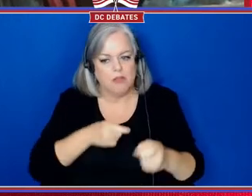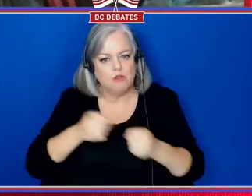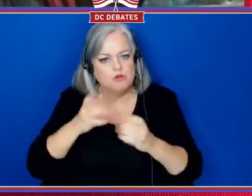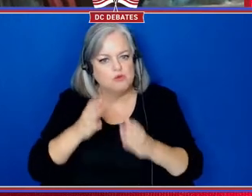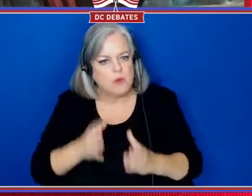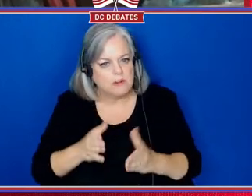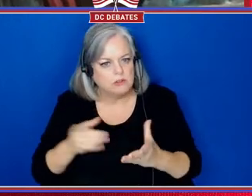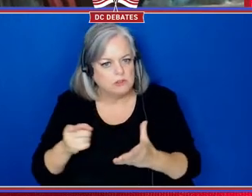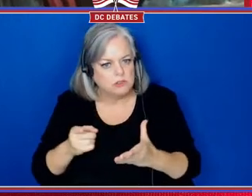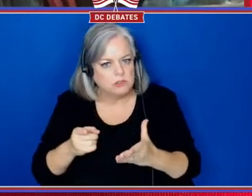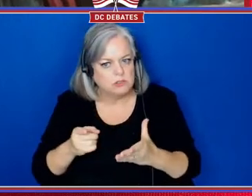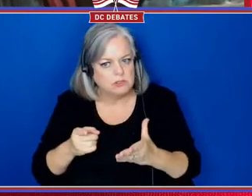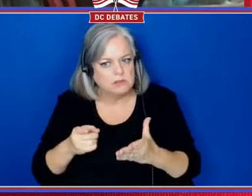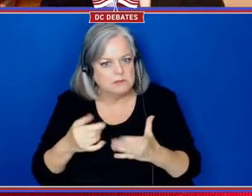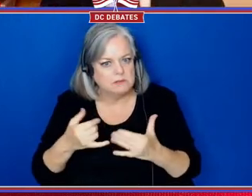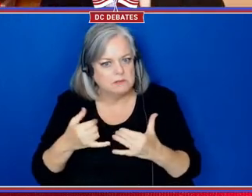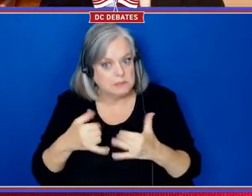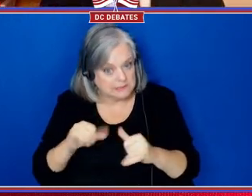this work?